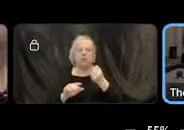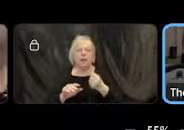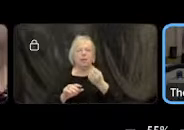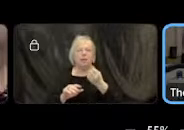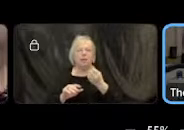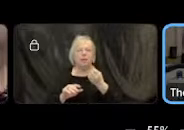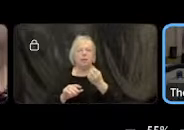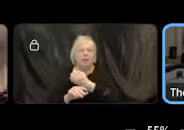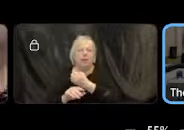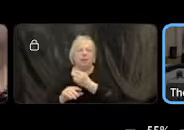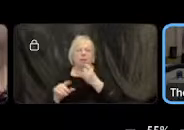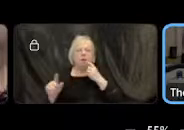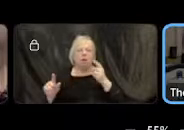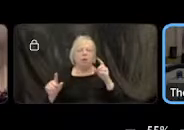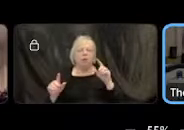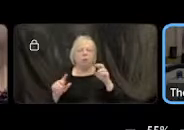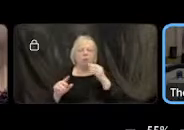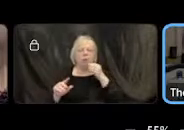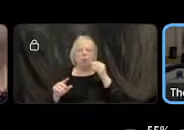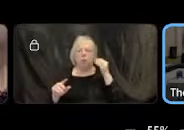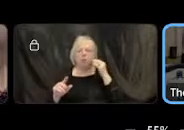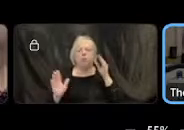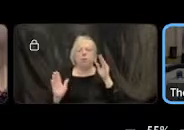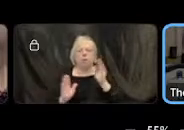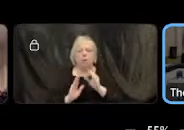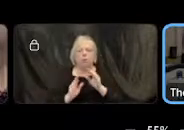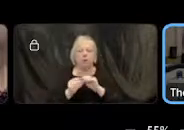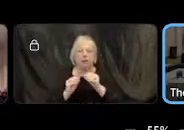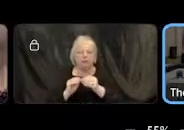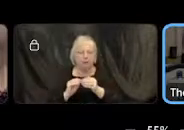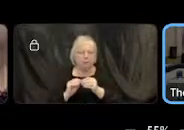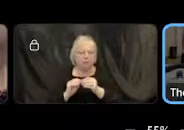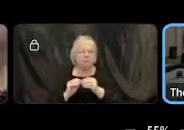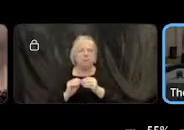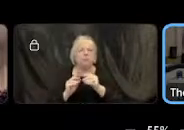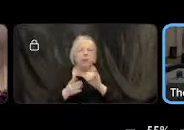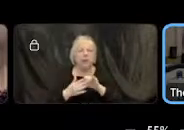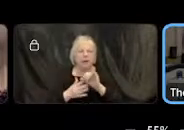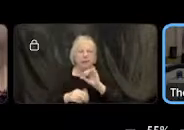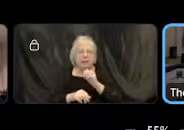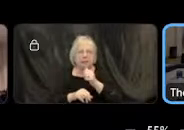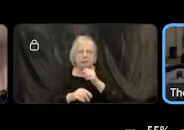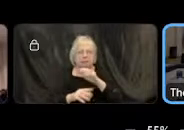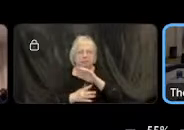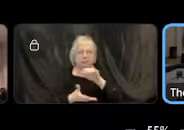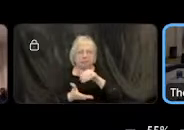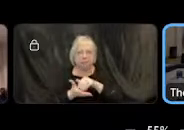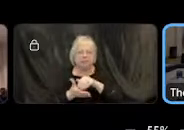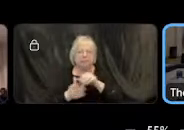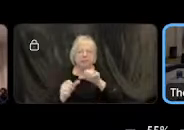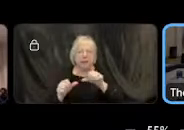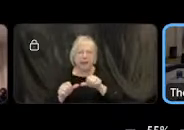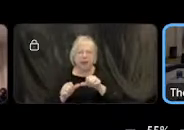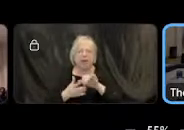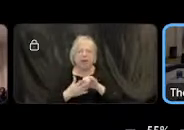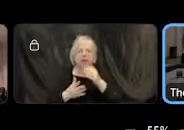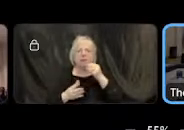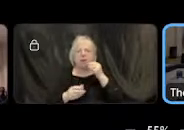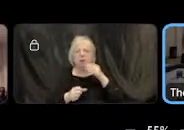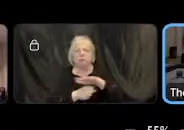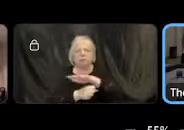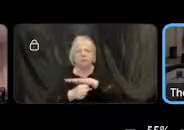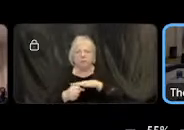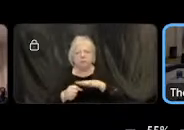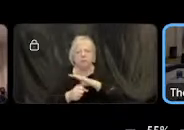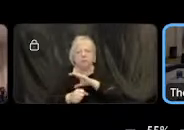as RL, residential low density. The site is located in an area which is single-family residential in character